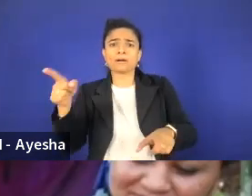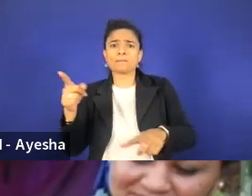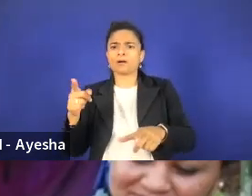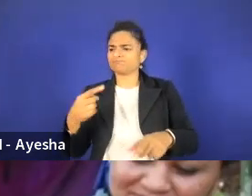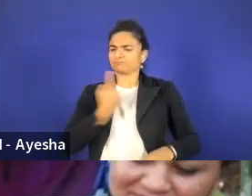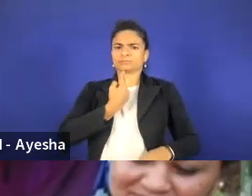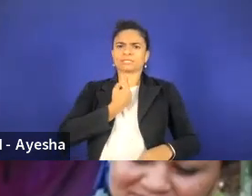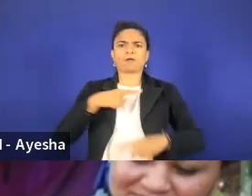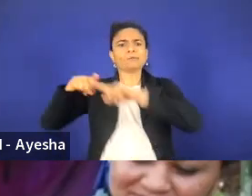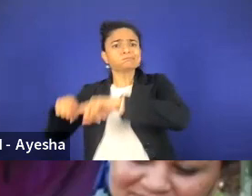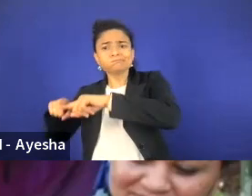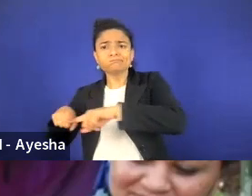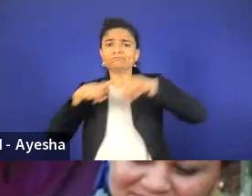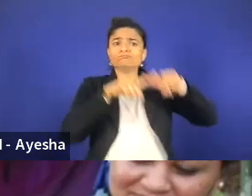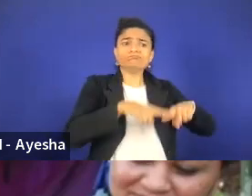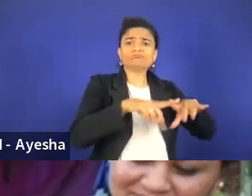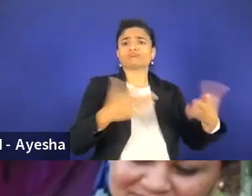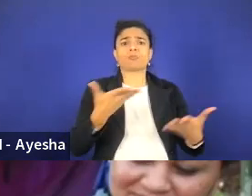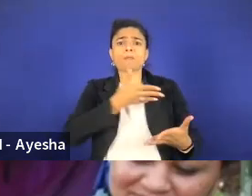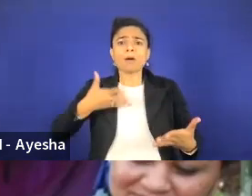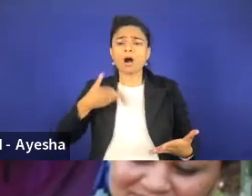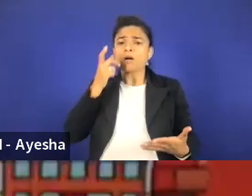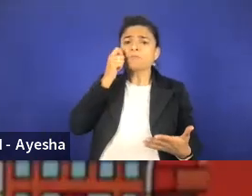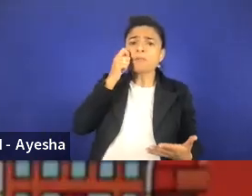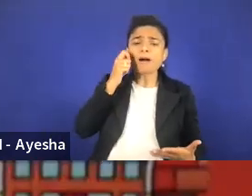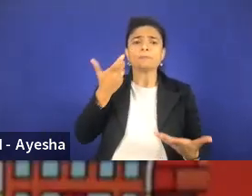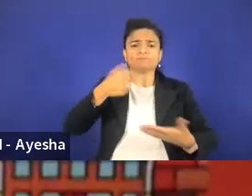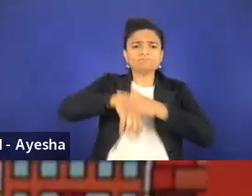SPS, maintains its obligation to senior citizens.